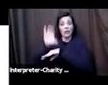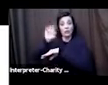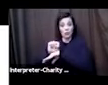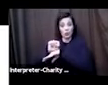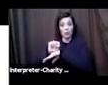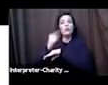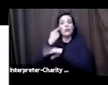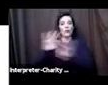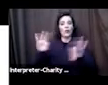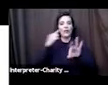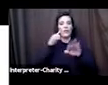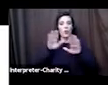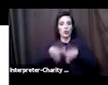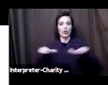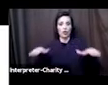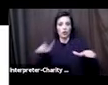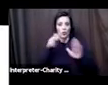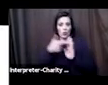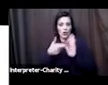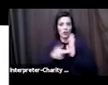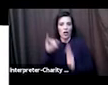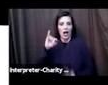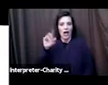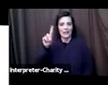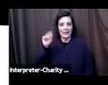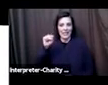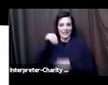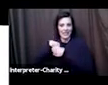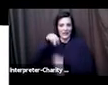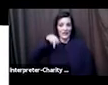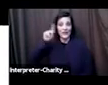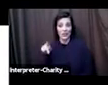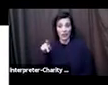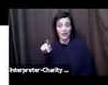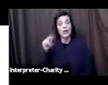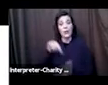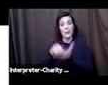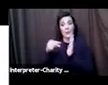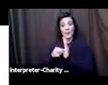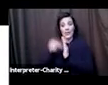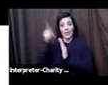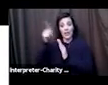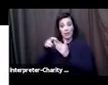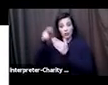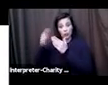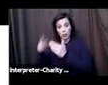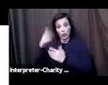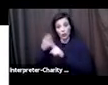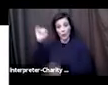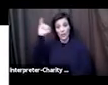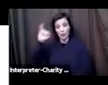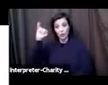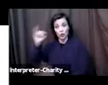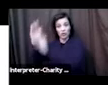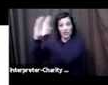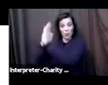in Philadelphia registered with IDS, but that's not going to result in an insurance request. Myself and